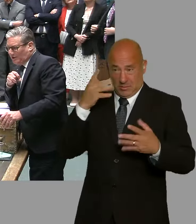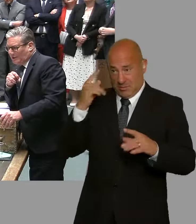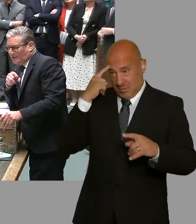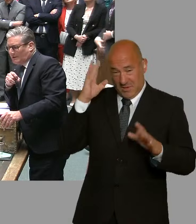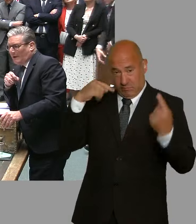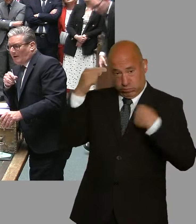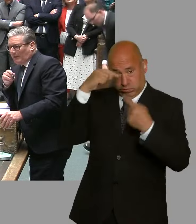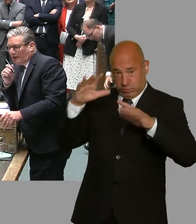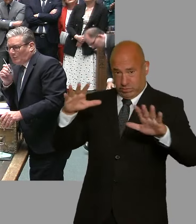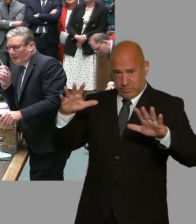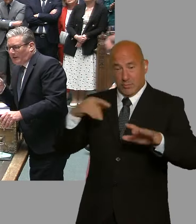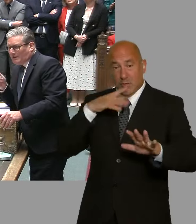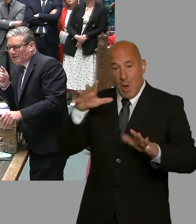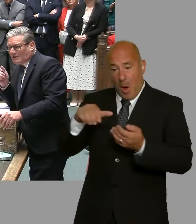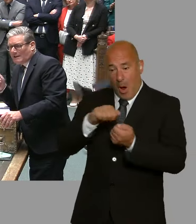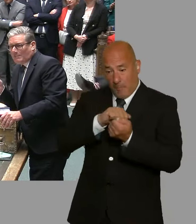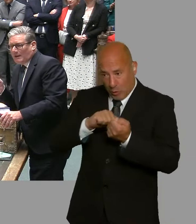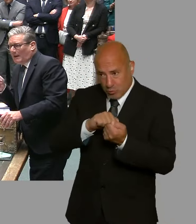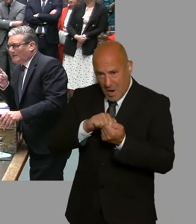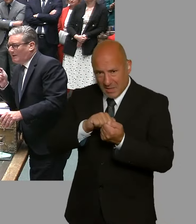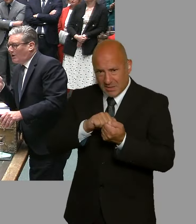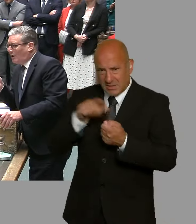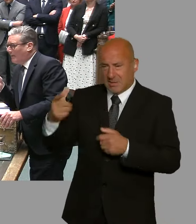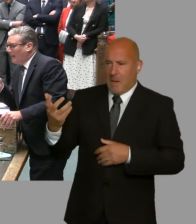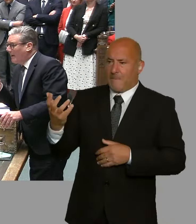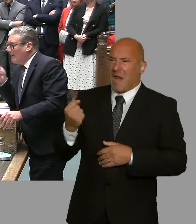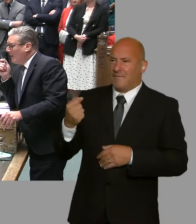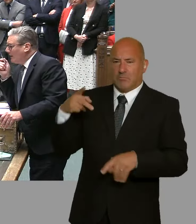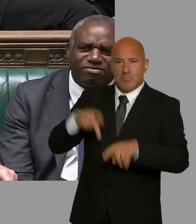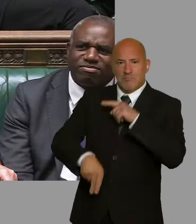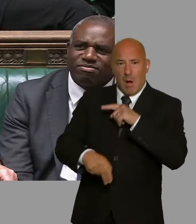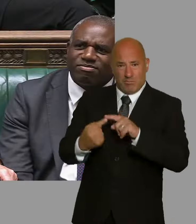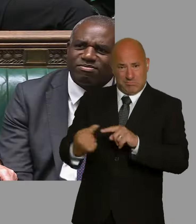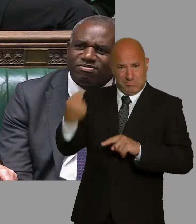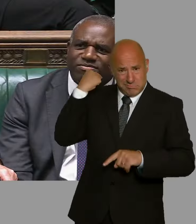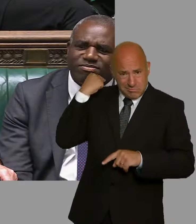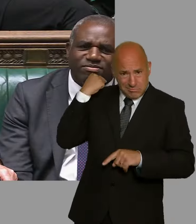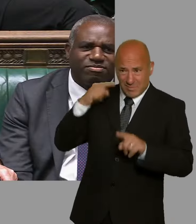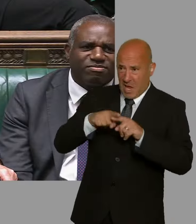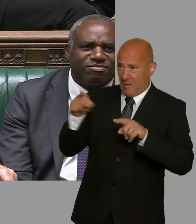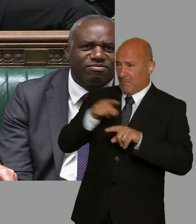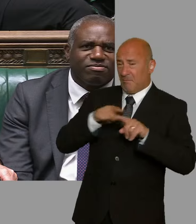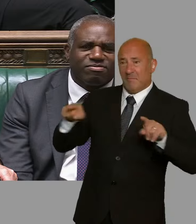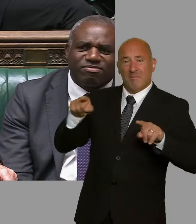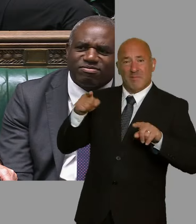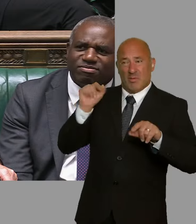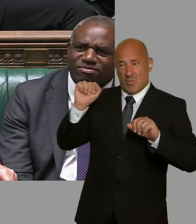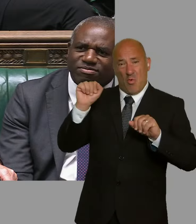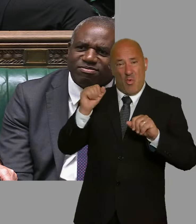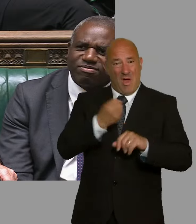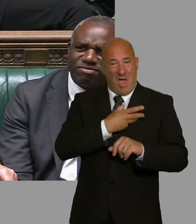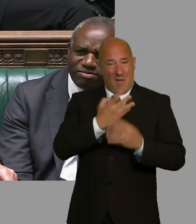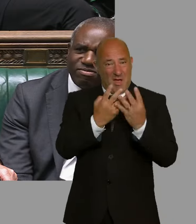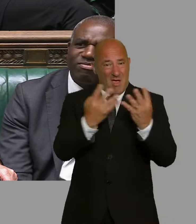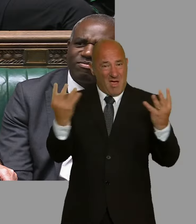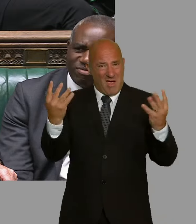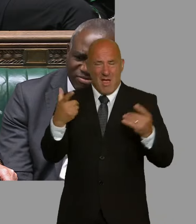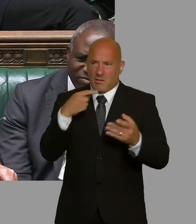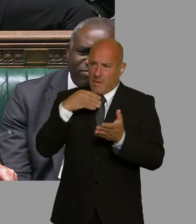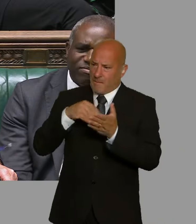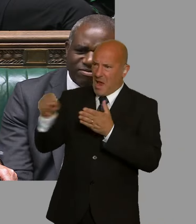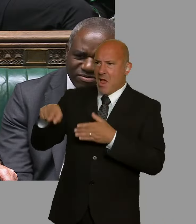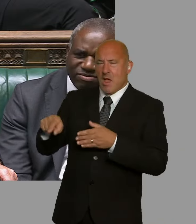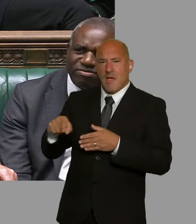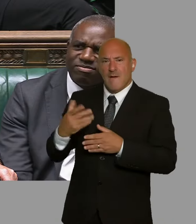at the budget because we needed to stabilise the economy. She needs to apologise for the fact that they left the economy in a